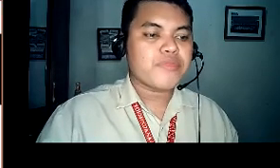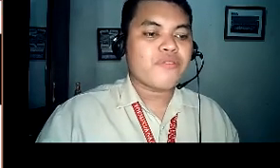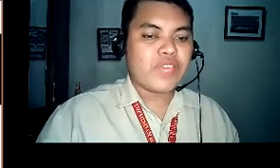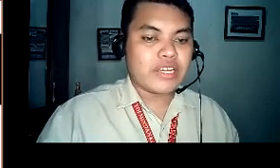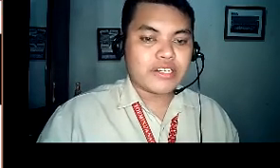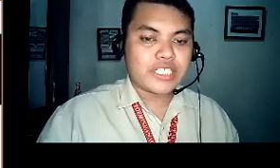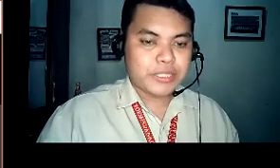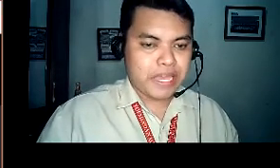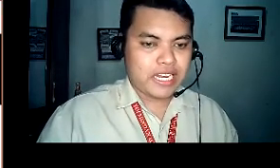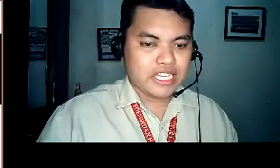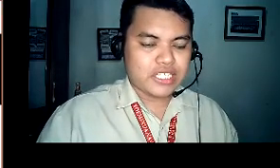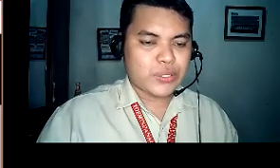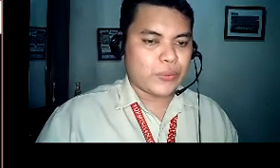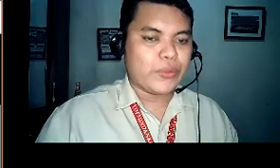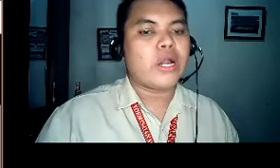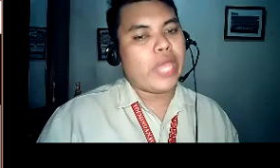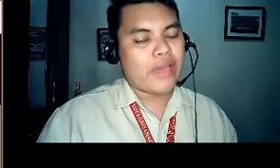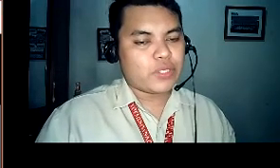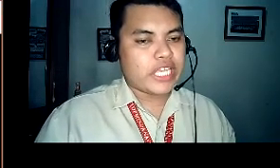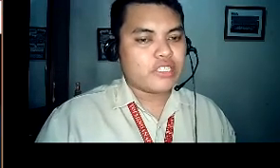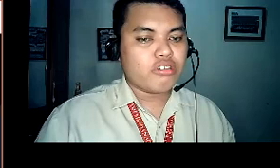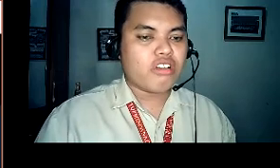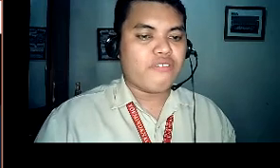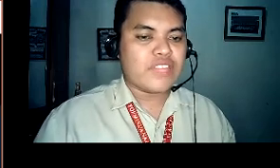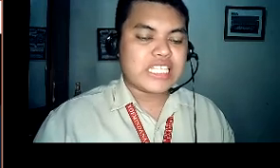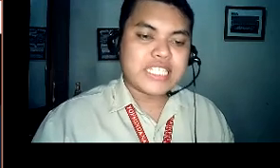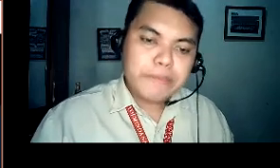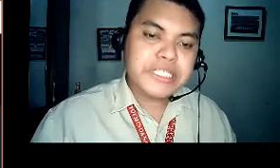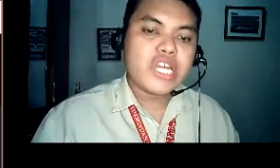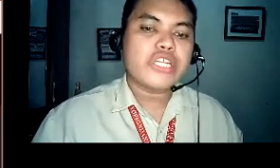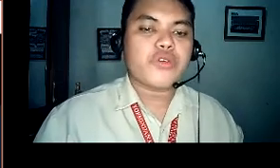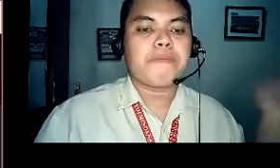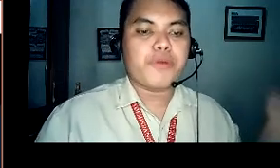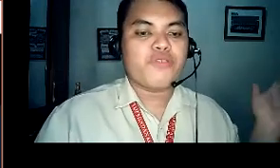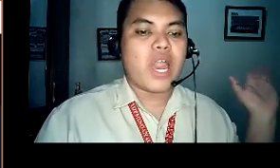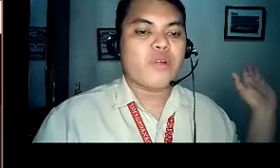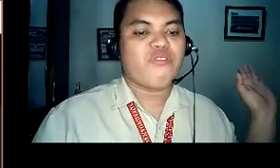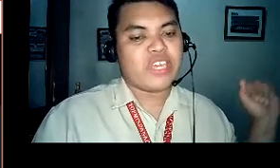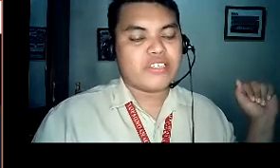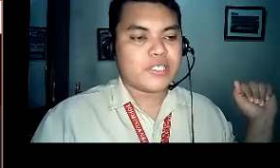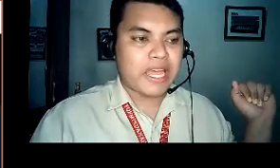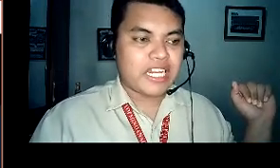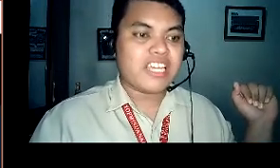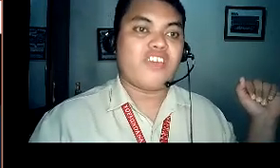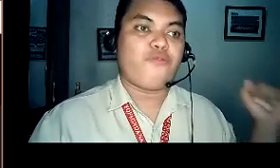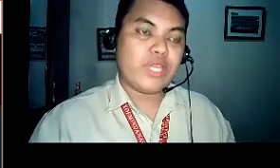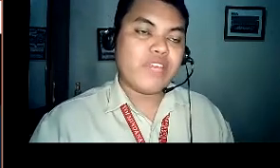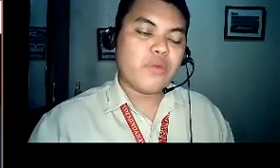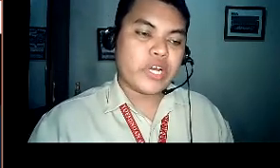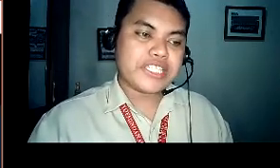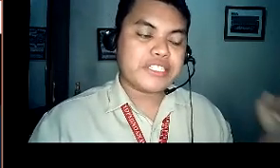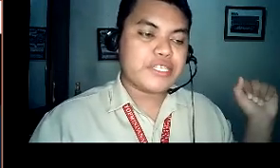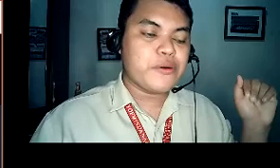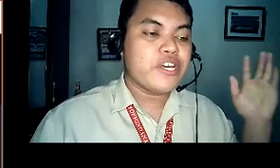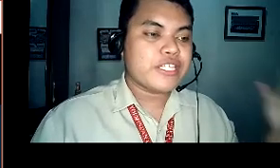our finger spelling. So you have to take note of these tips to improve our finger spelling if we